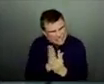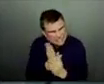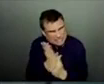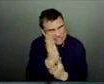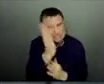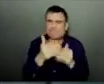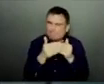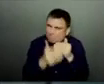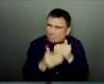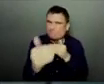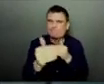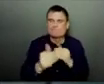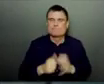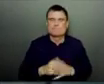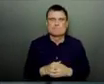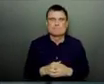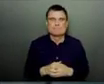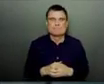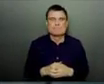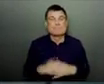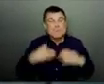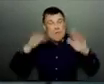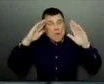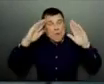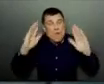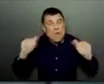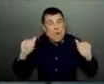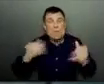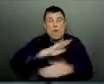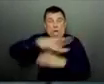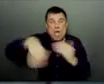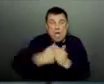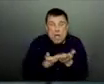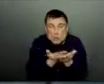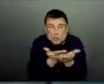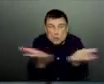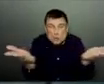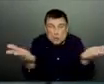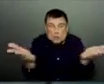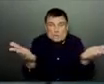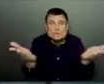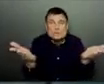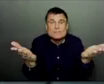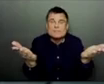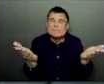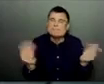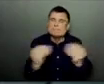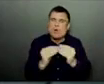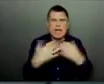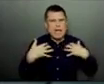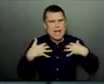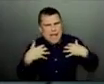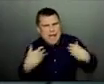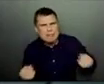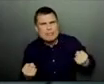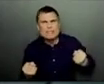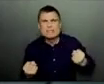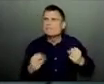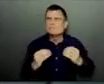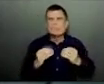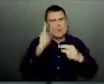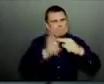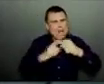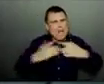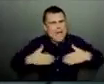more certainty, more happiness, and health. And may we continue in the way that we have